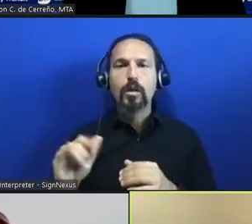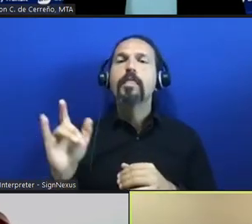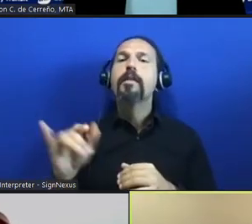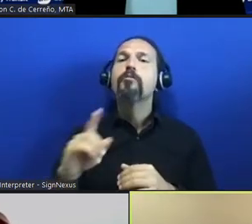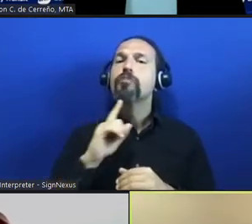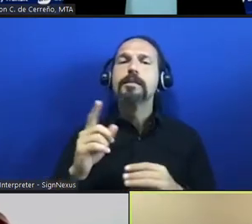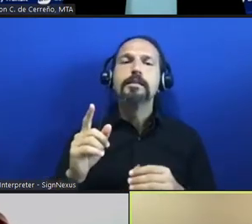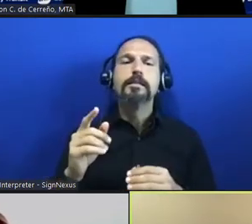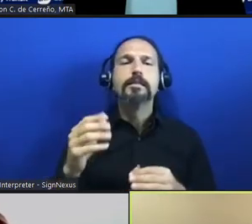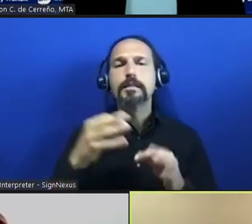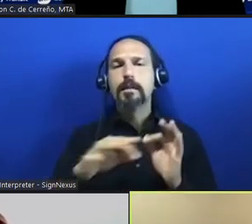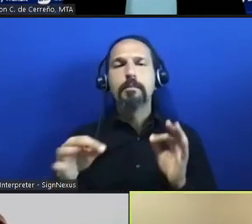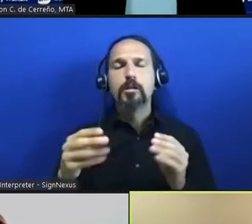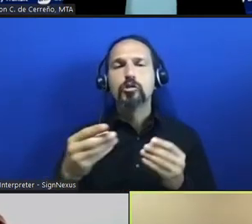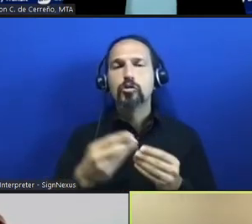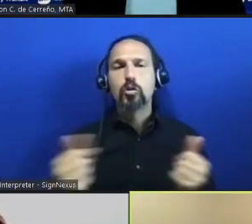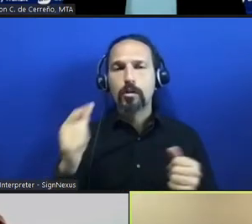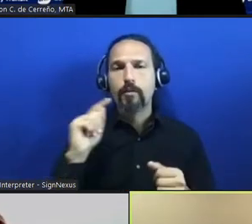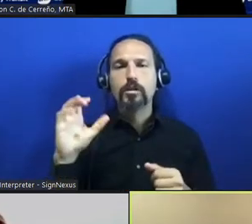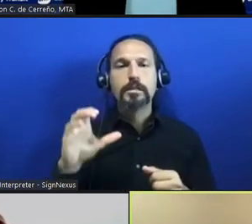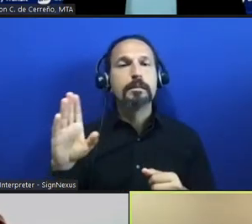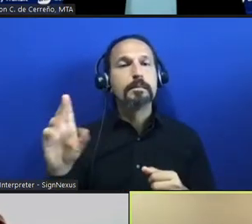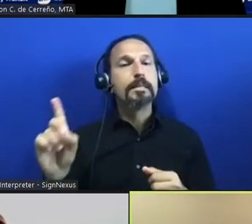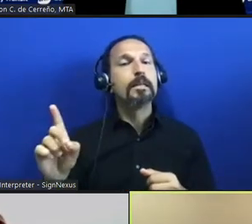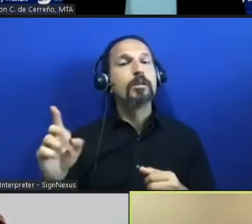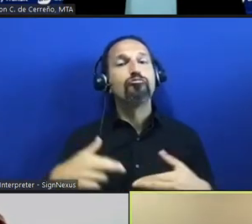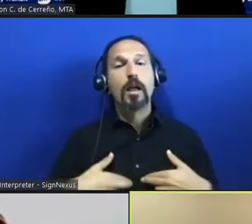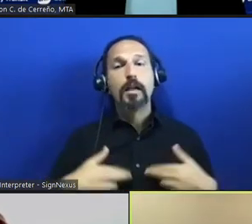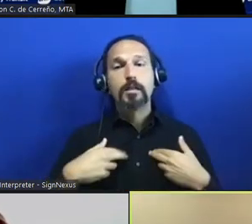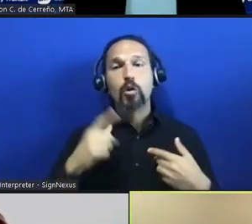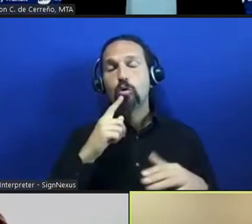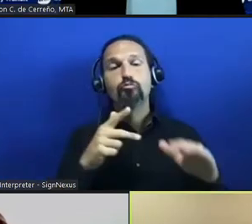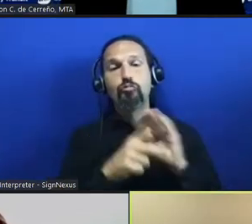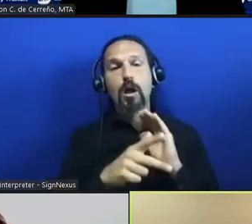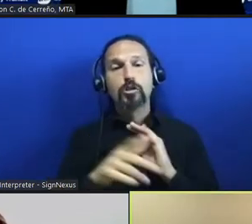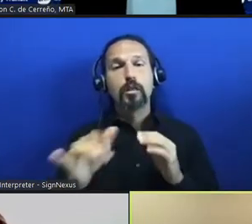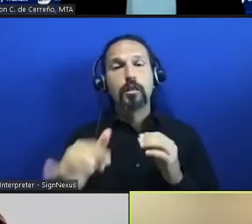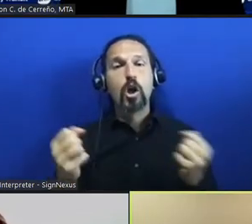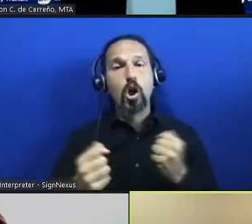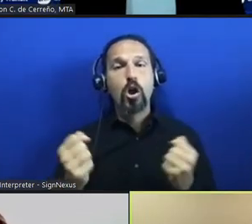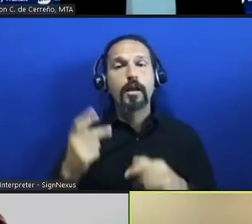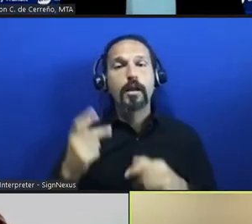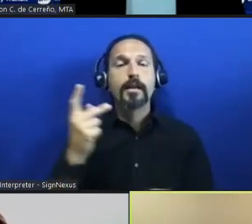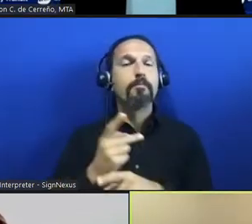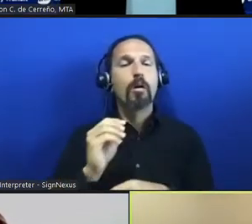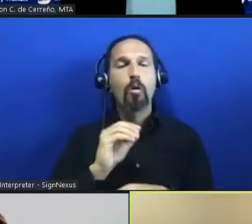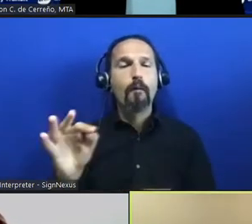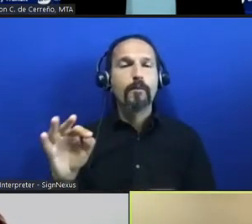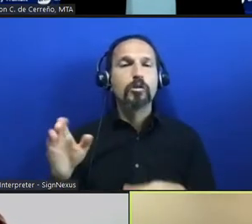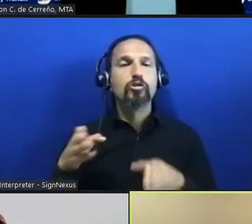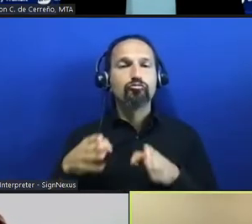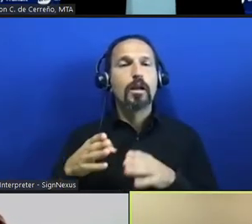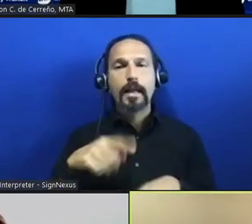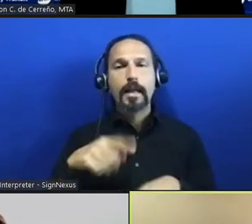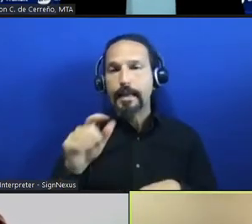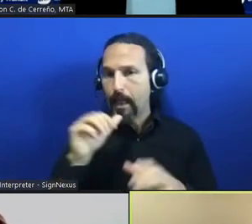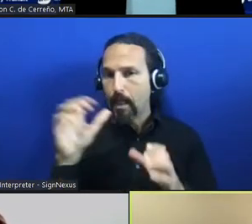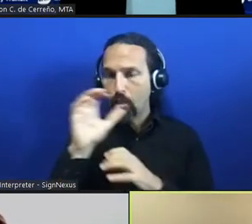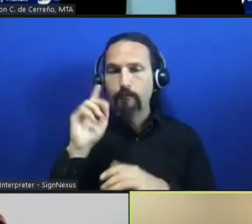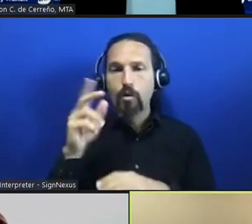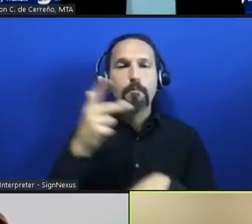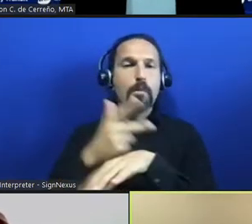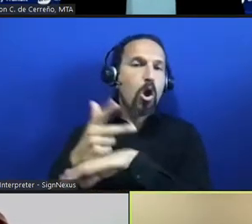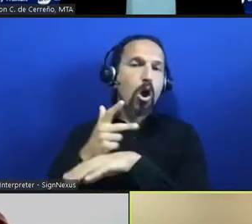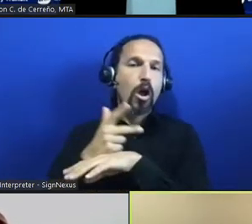solution for exempting CBD residents like myself who garaged their cars keep them off the streets we're not even looking for a parking space